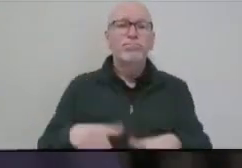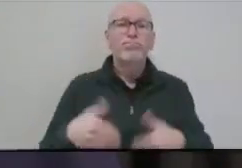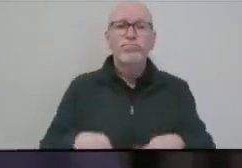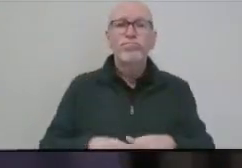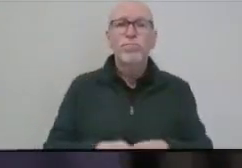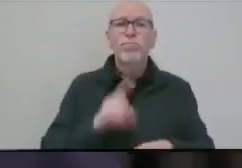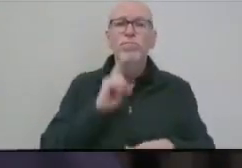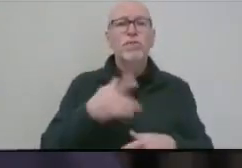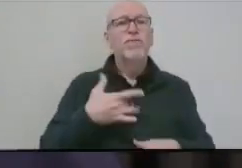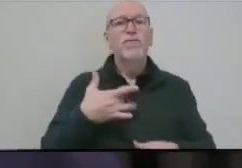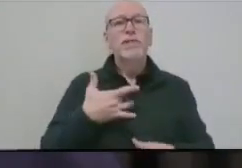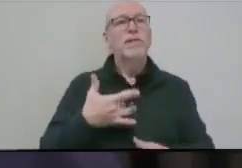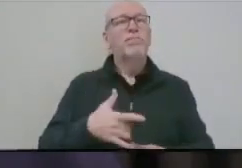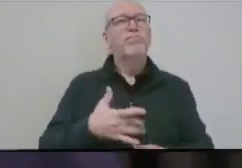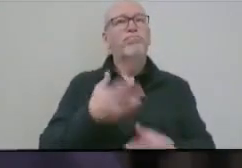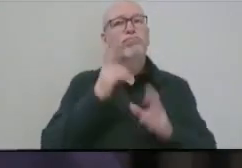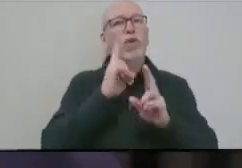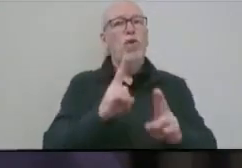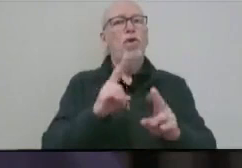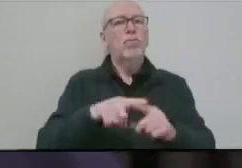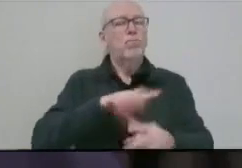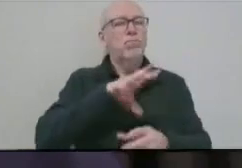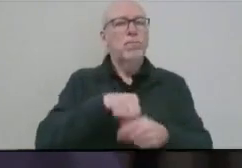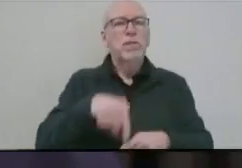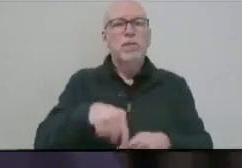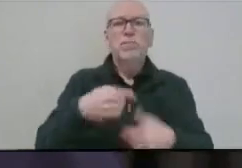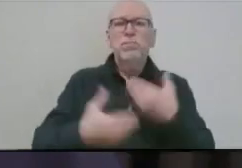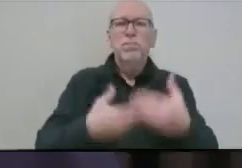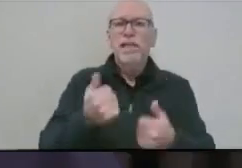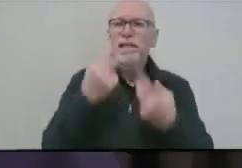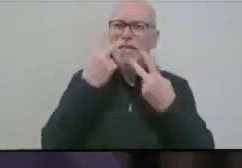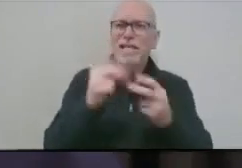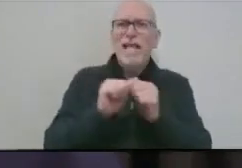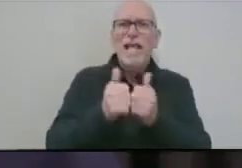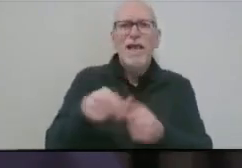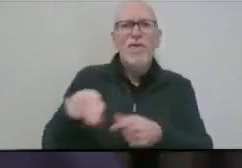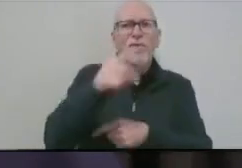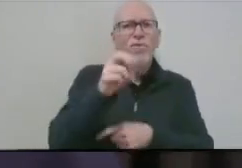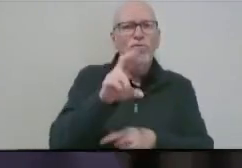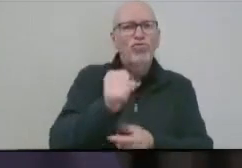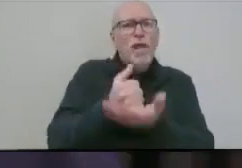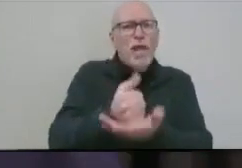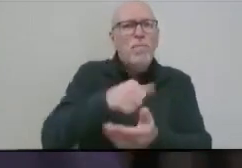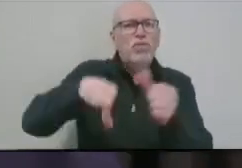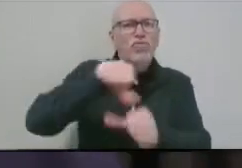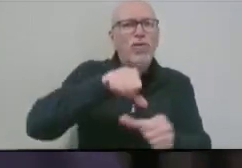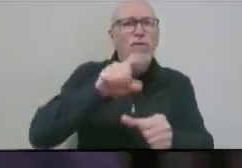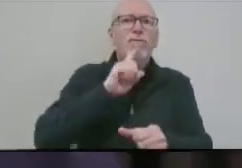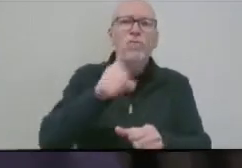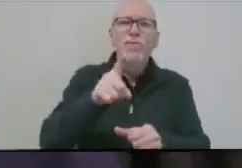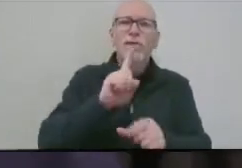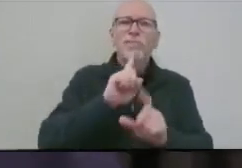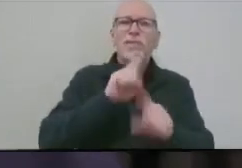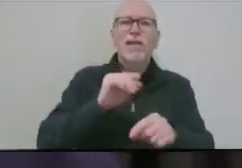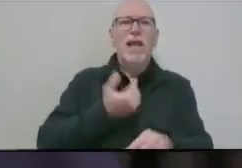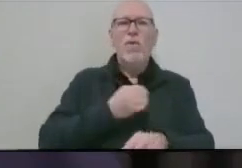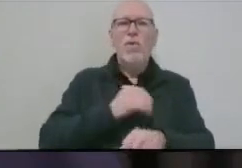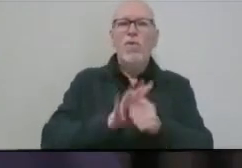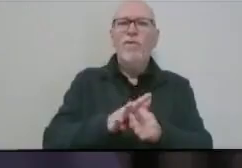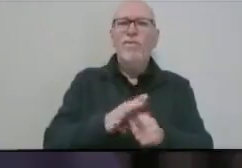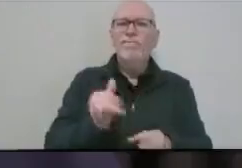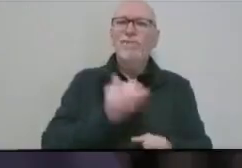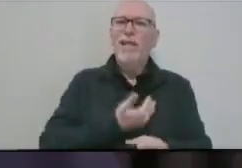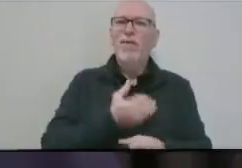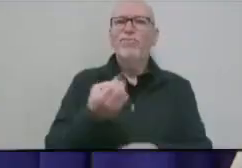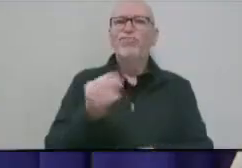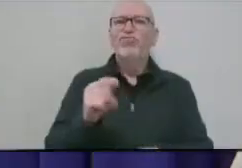privilege to support this effort and to get a glimpse into the way Hoosiers Helping Hoosiers continue to define our COVID response. It's our shot. Thank